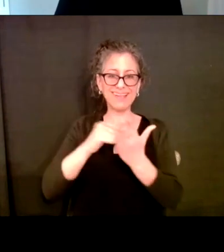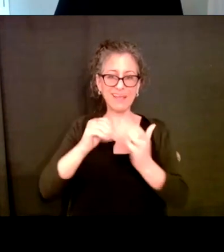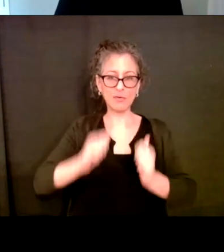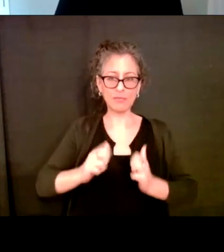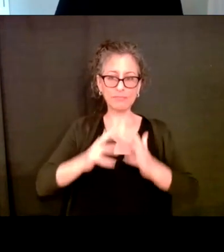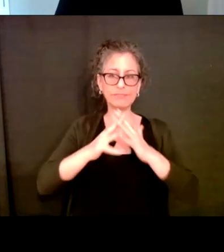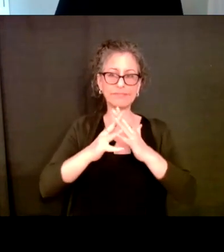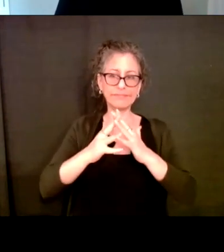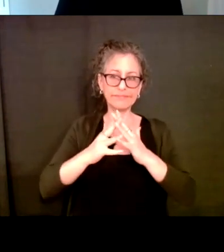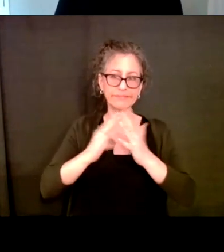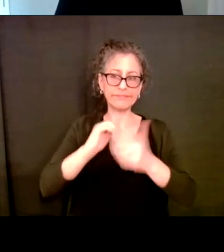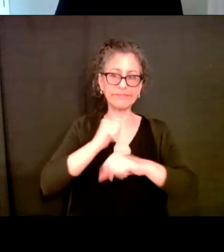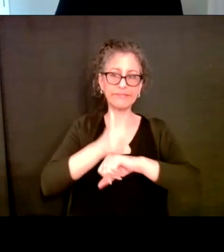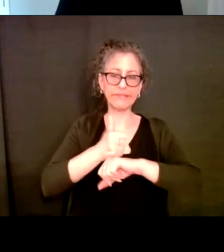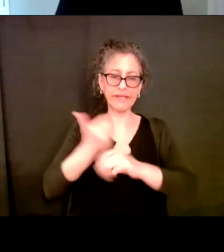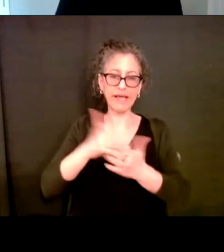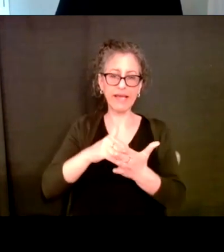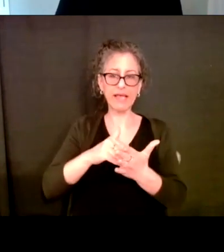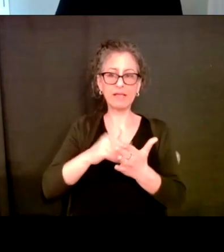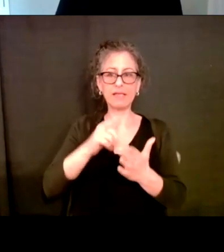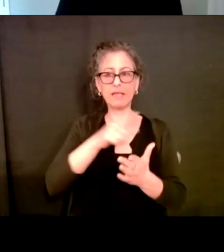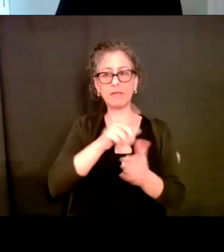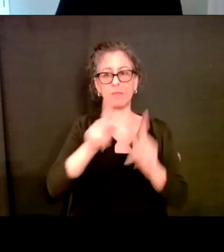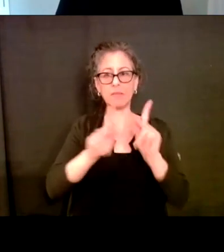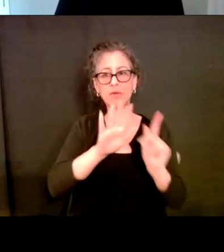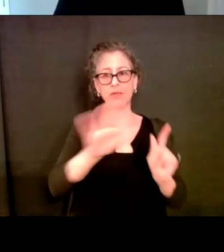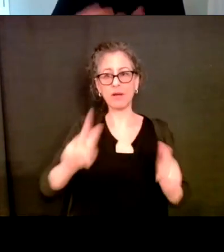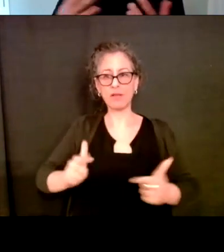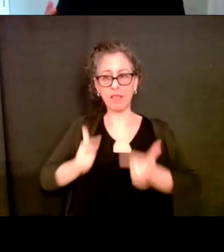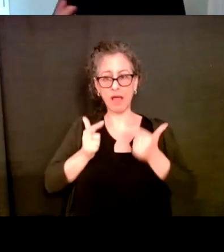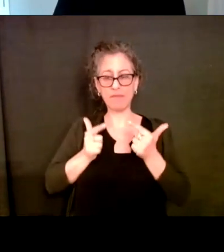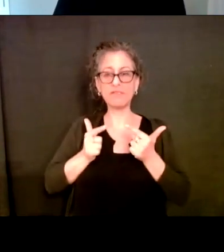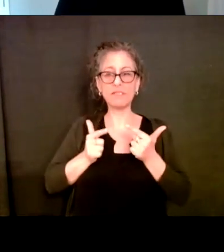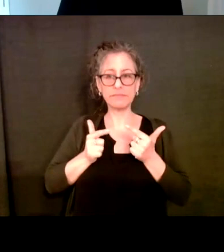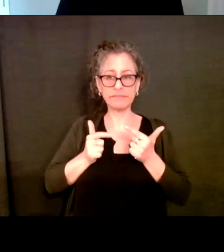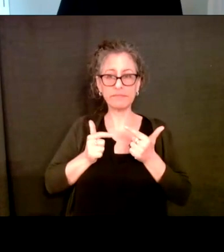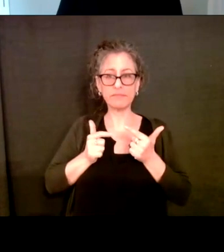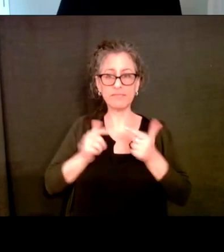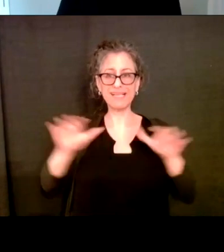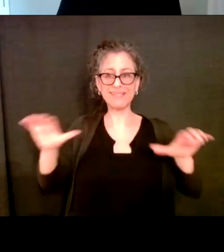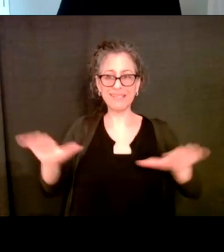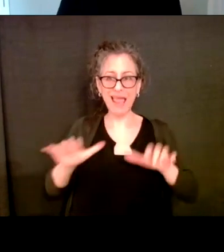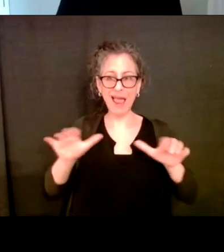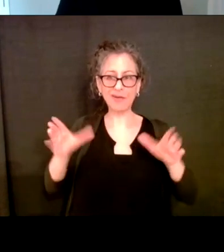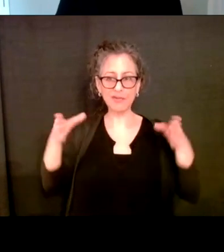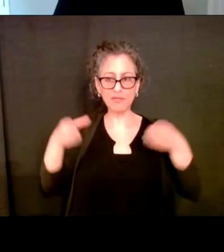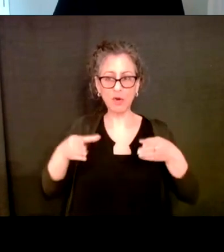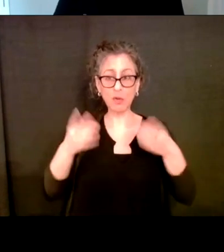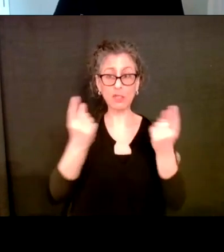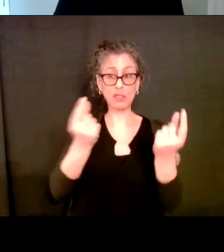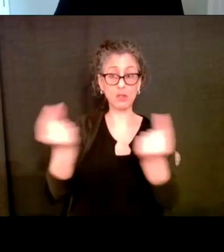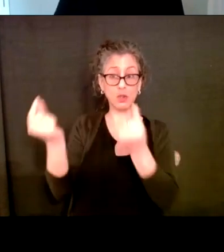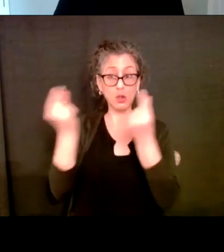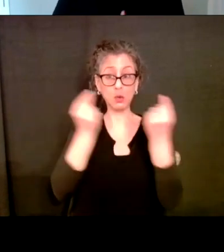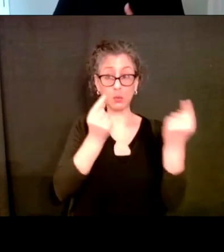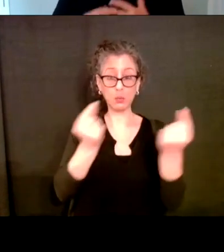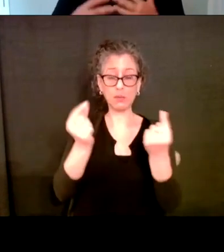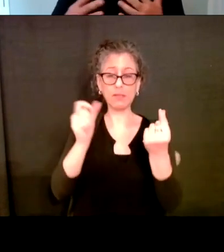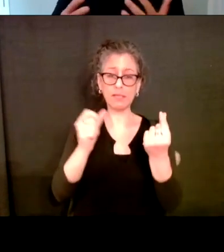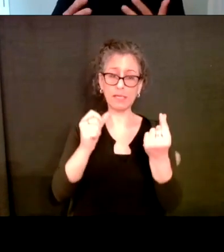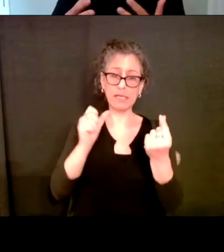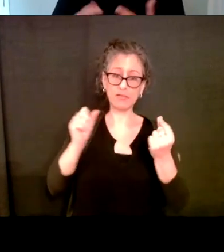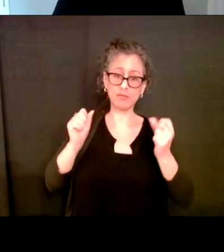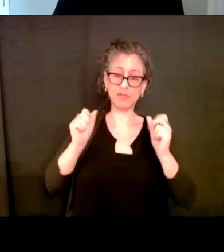things in the lives of people that have experienced trauma. It's action-oriented. It's about doing. It's restorative. It's